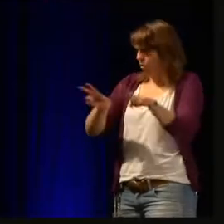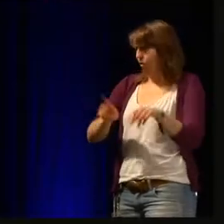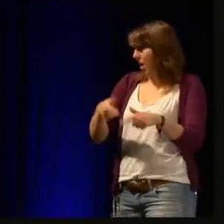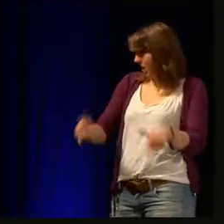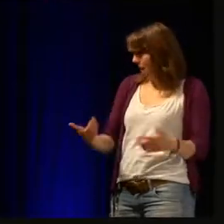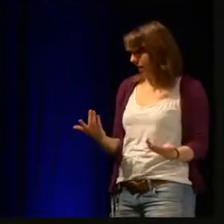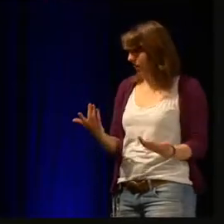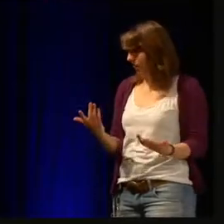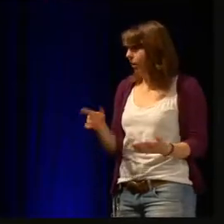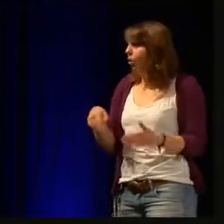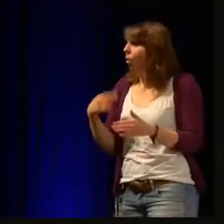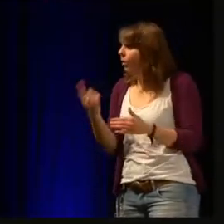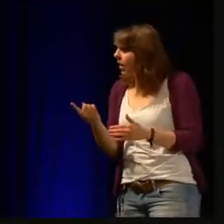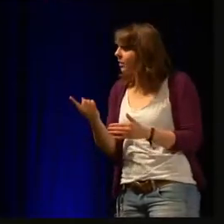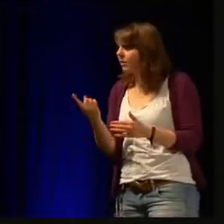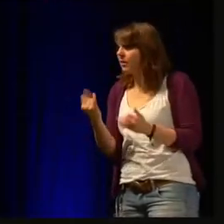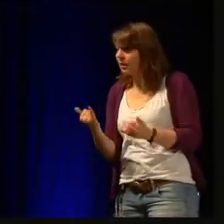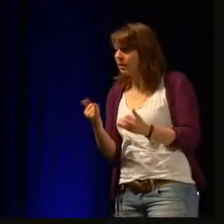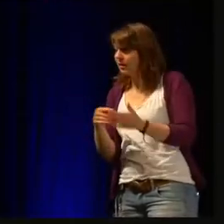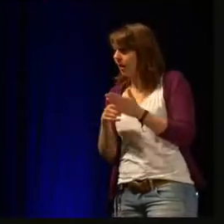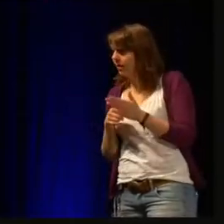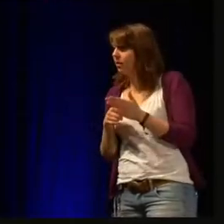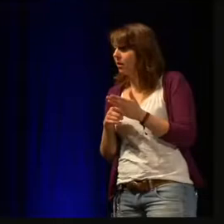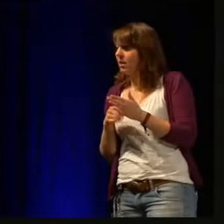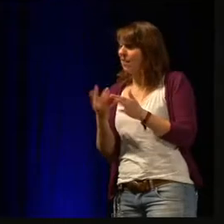with a high risk is